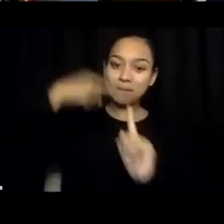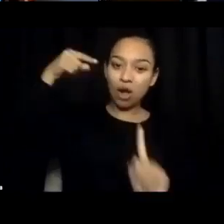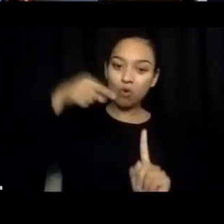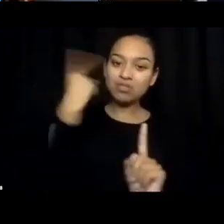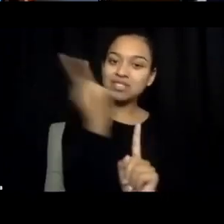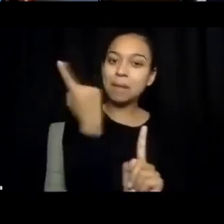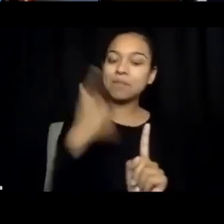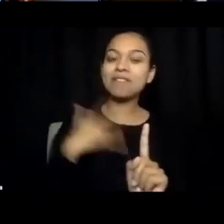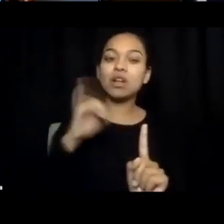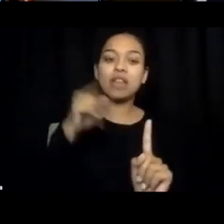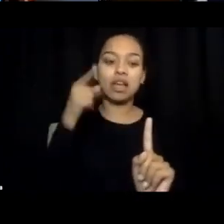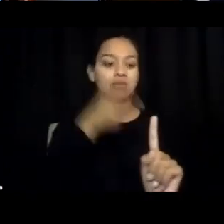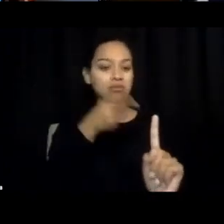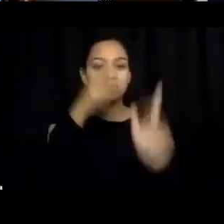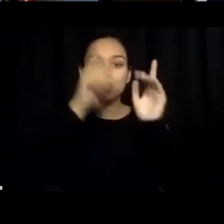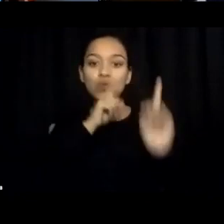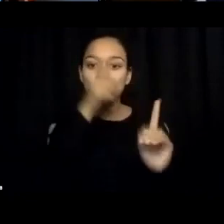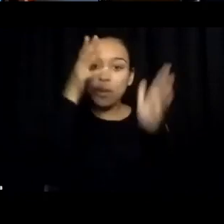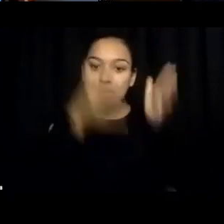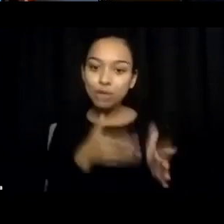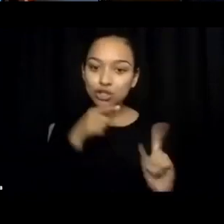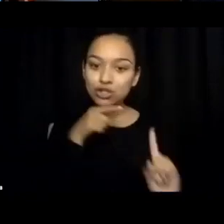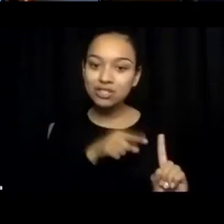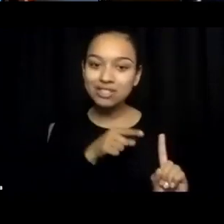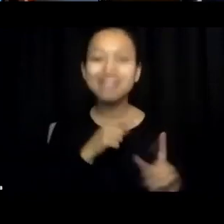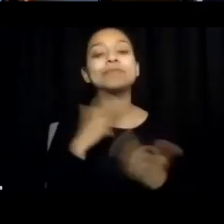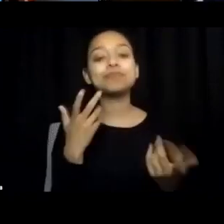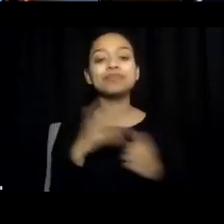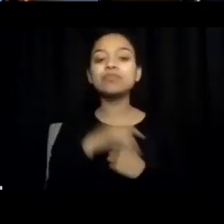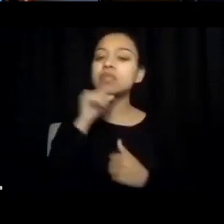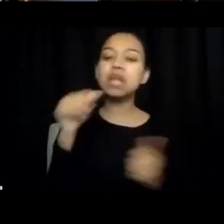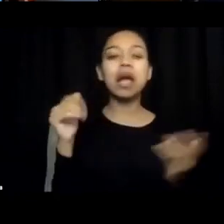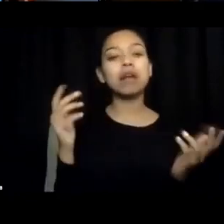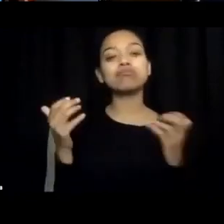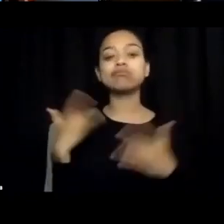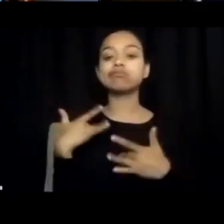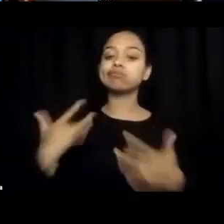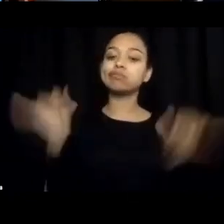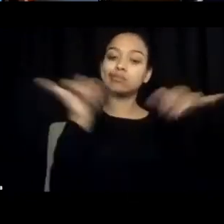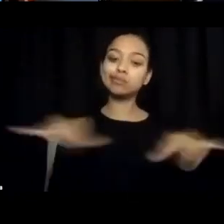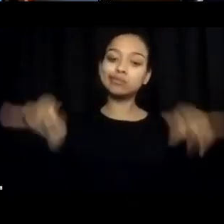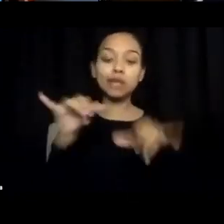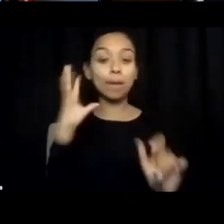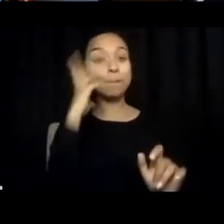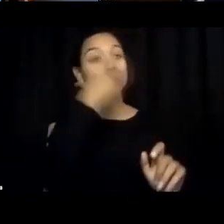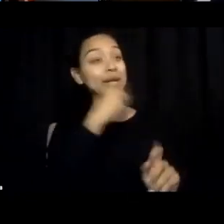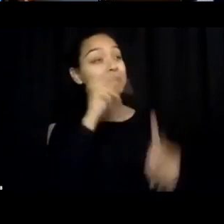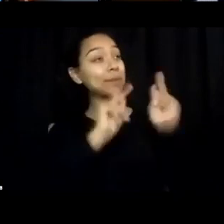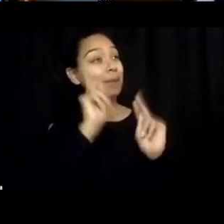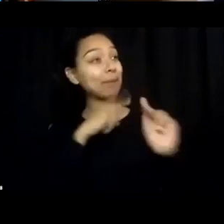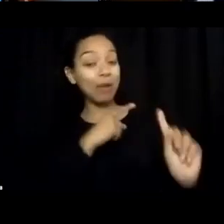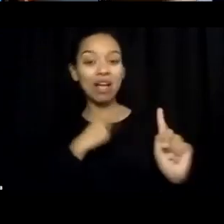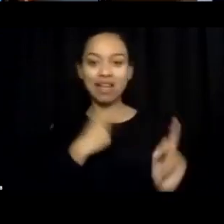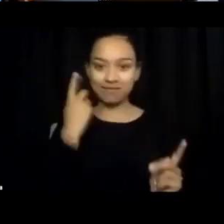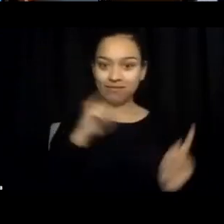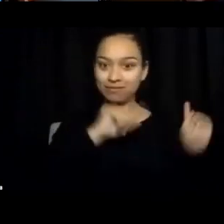you were watching. And not just like all these typical pretty people that, you know, when I came to Hollywood, you, that's the only